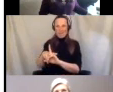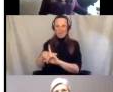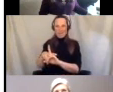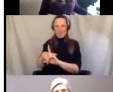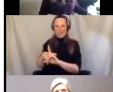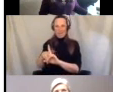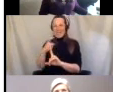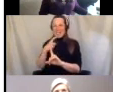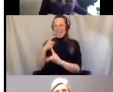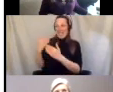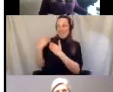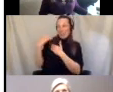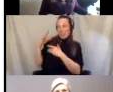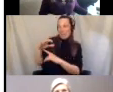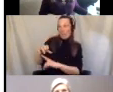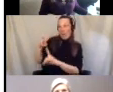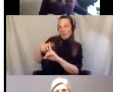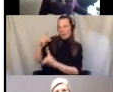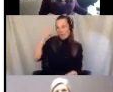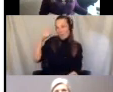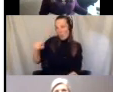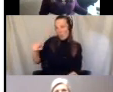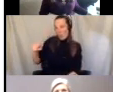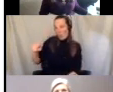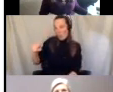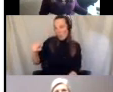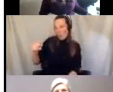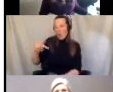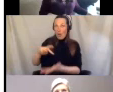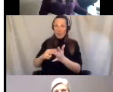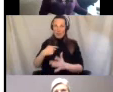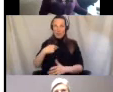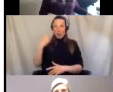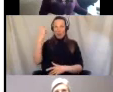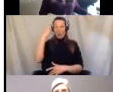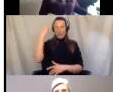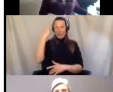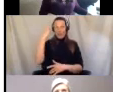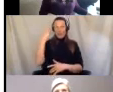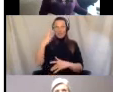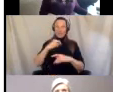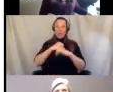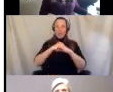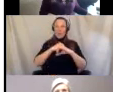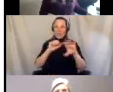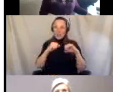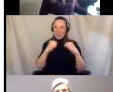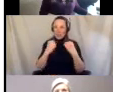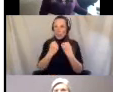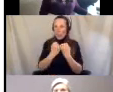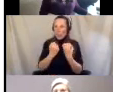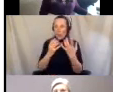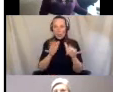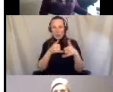and I'm wondering about social media and newspaper. I mean, those avenues are great to dispense